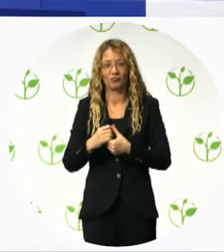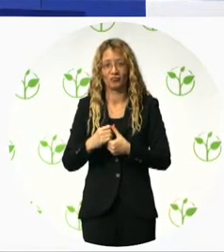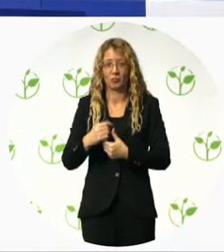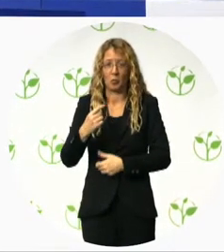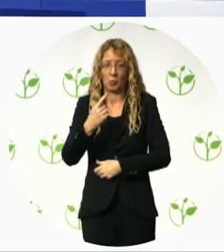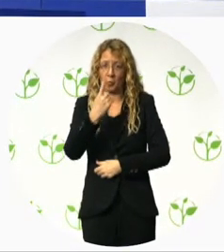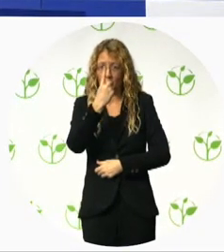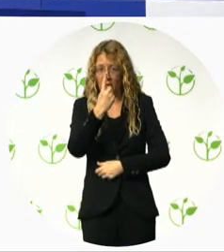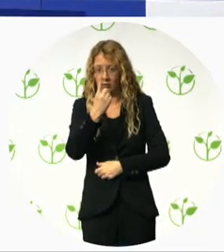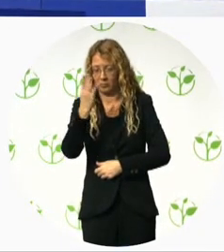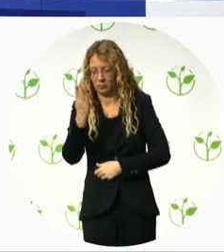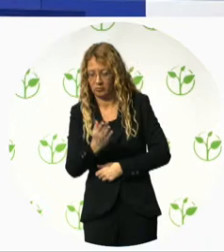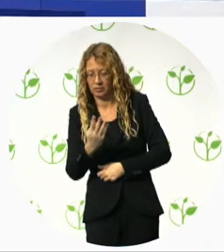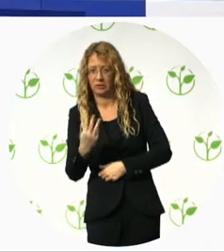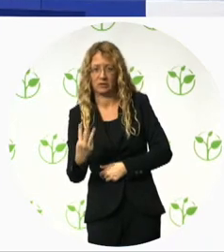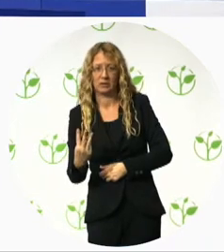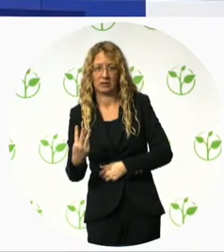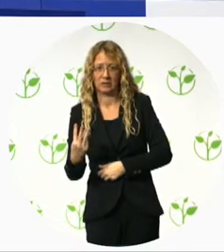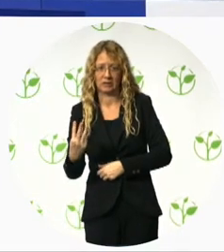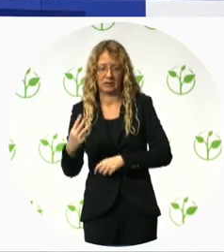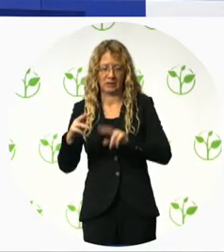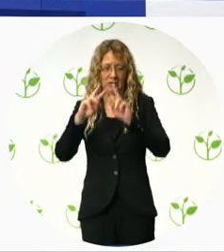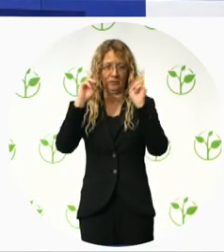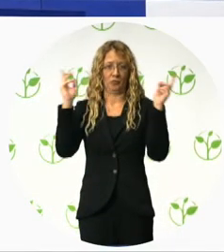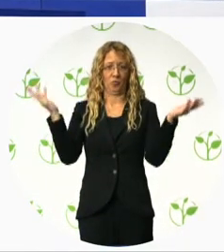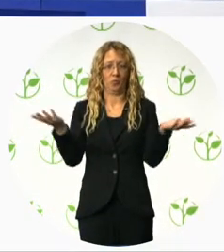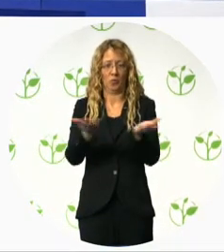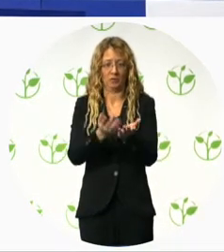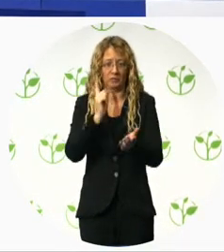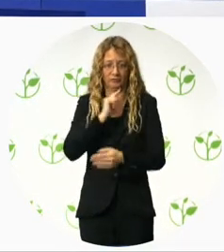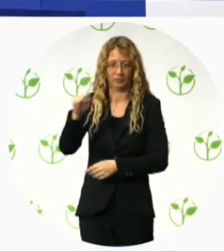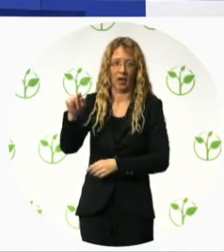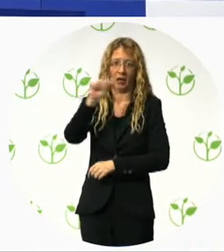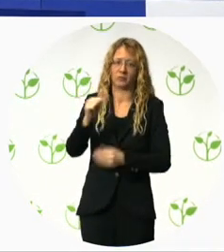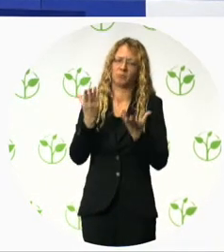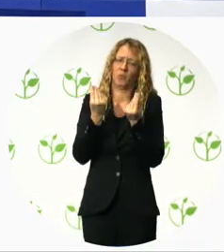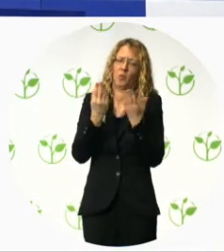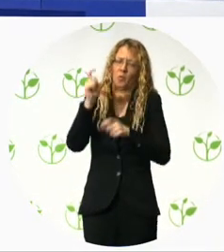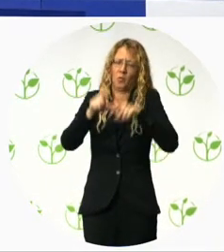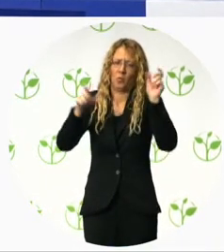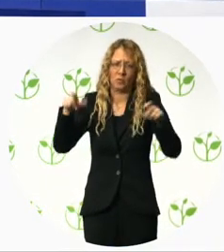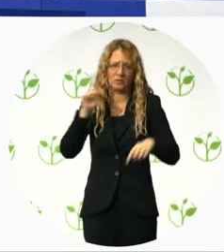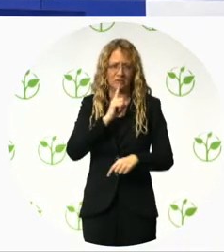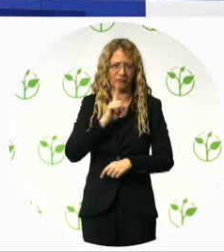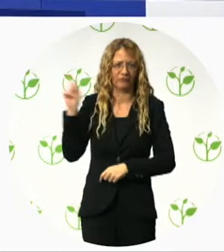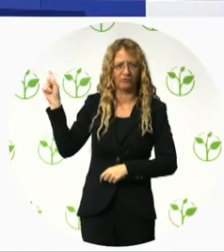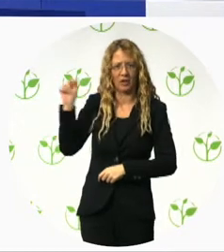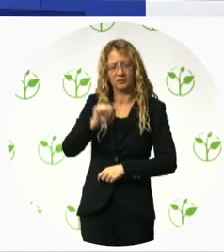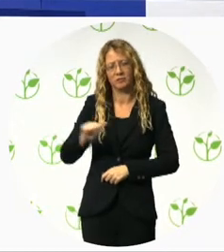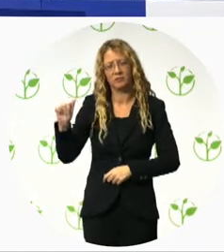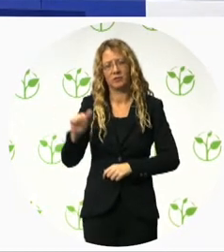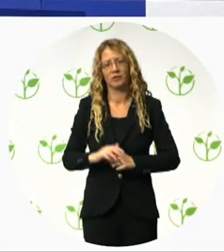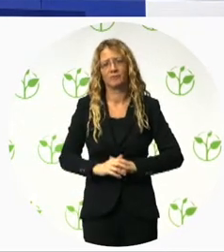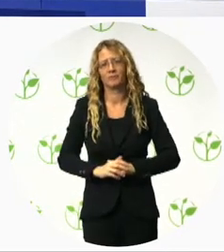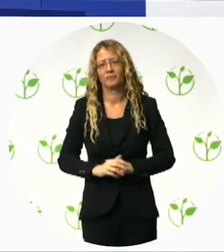China. Probably because pollution gives more chance to have a brain and acoustic nerve damage.